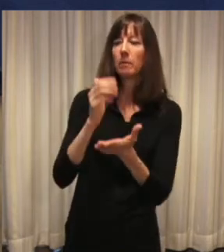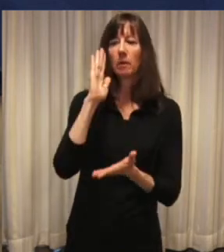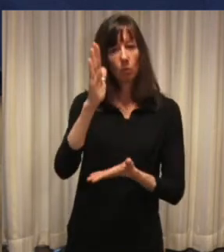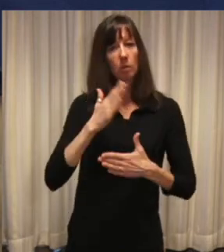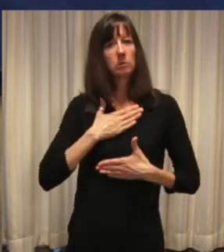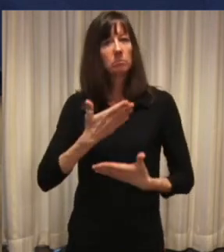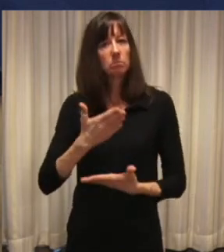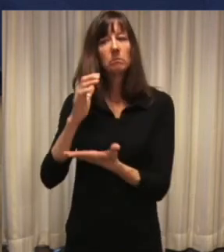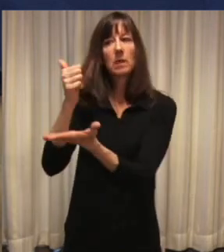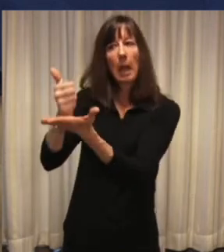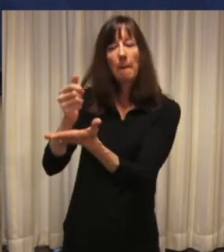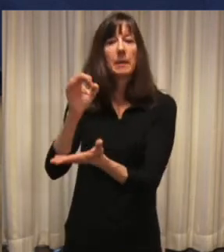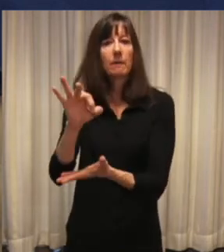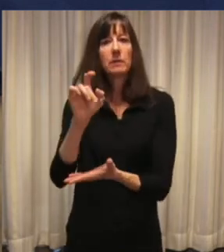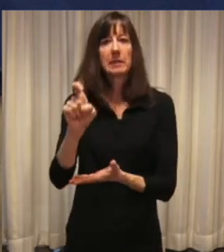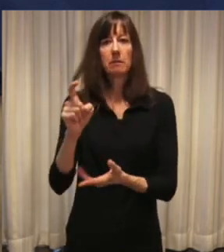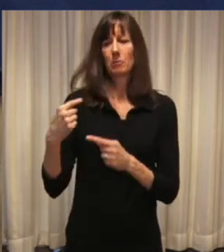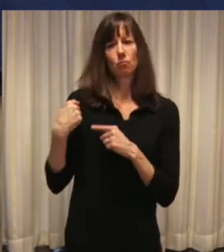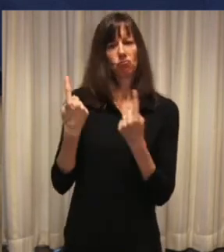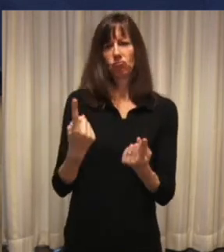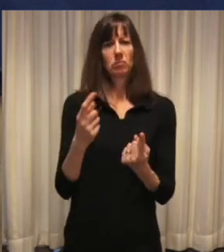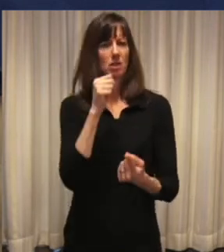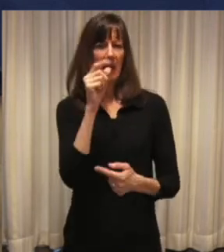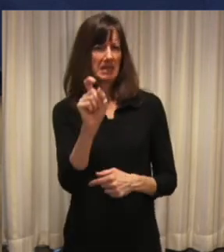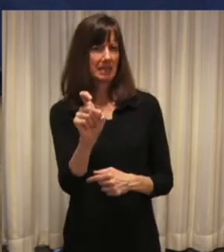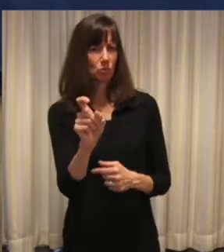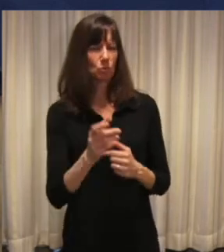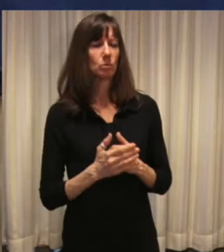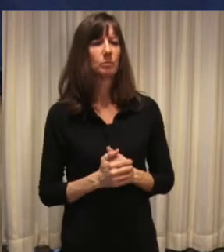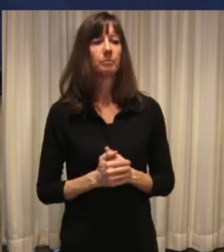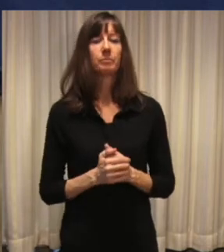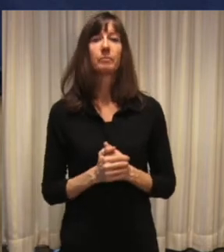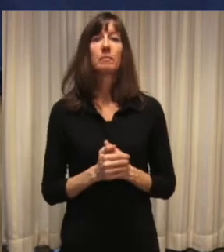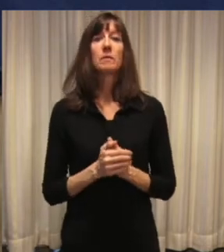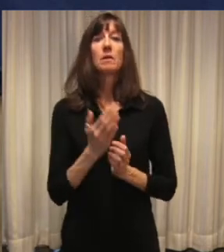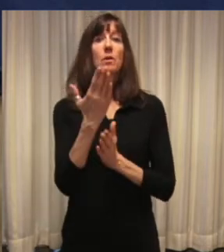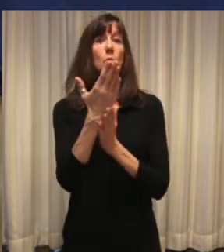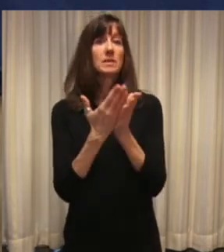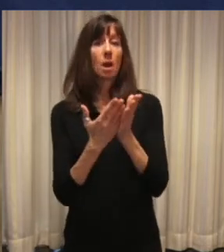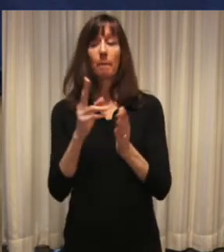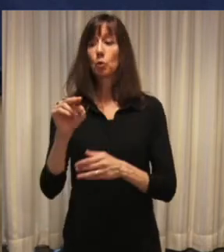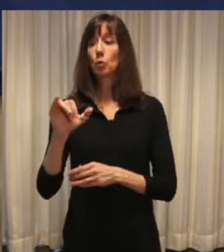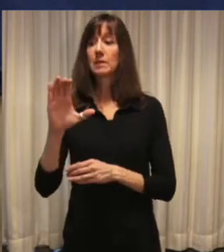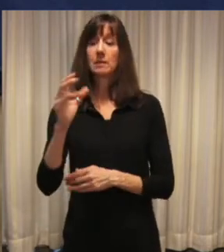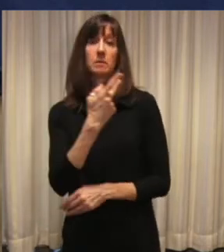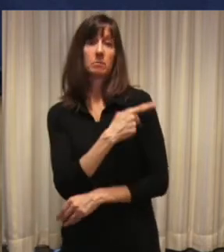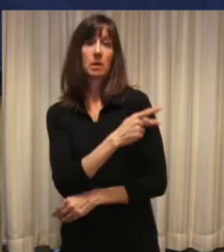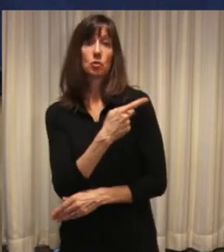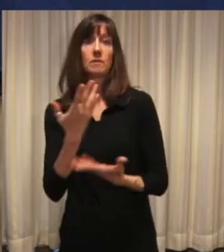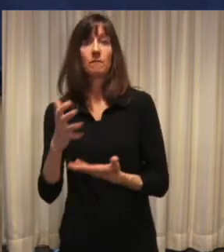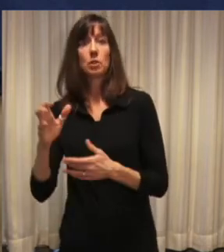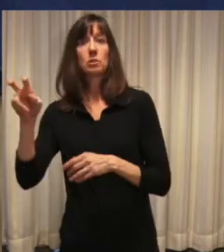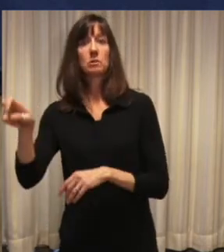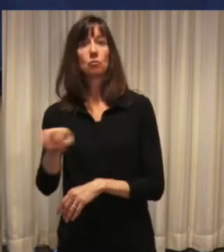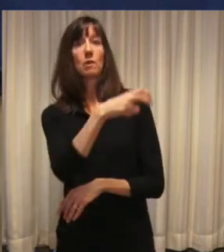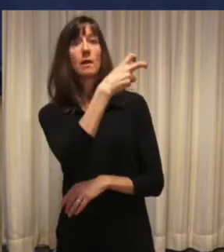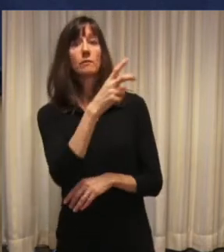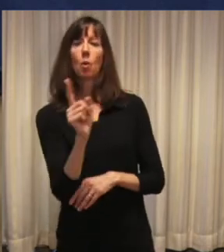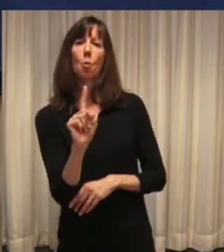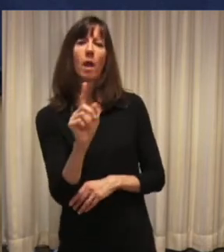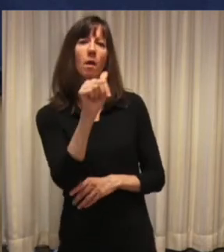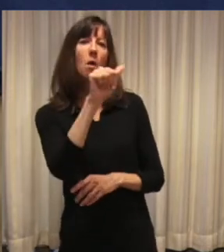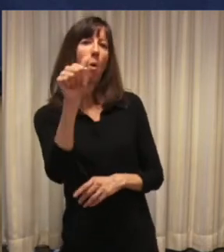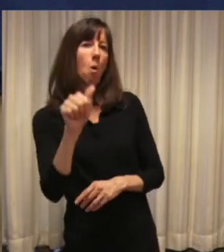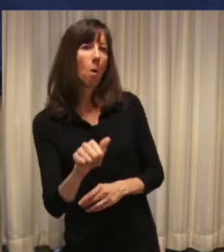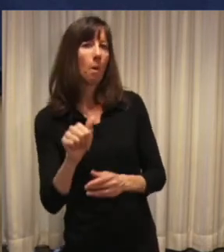idea. There have been a few or some number of patients from New York City transferred to Albany Med, but that is not the case right now